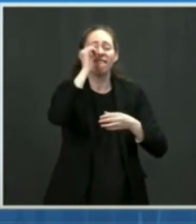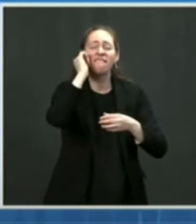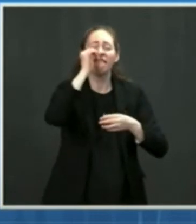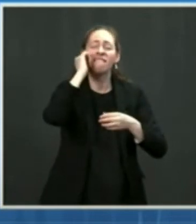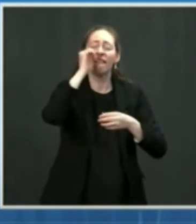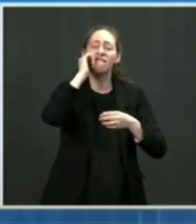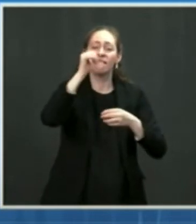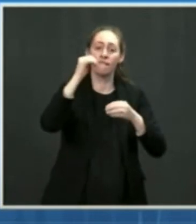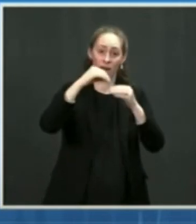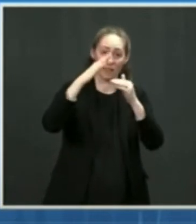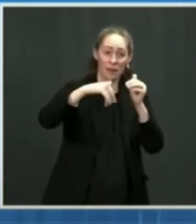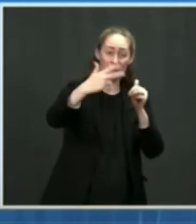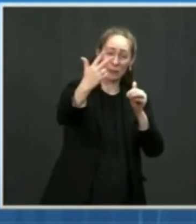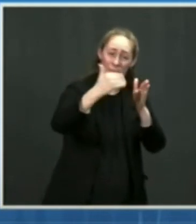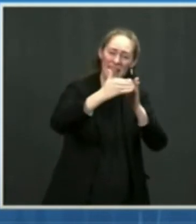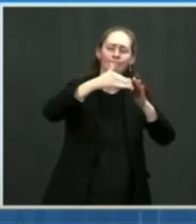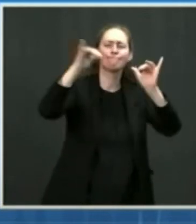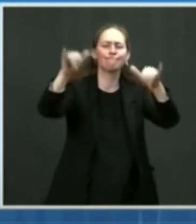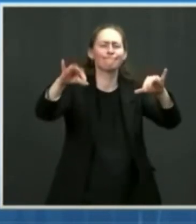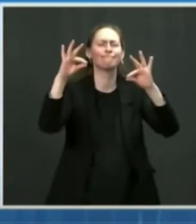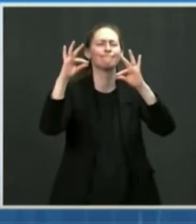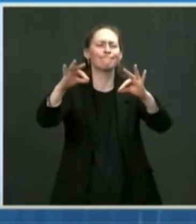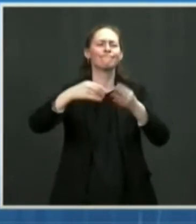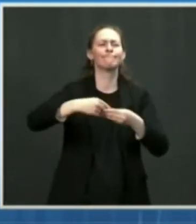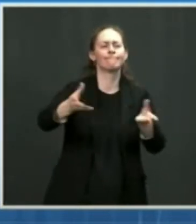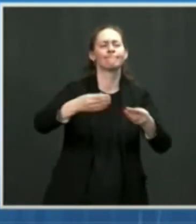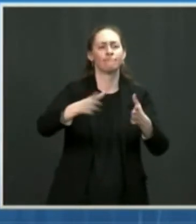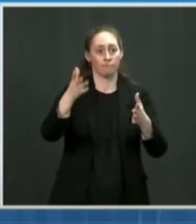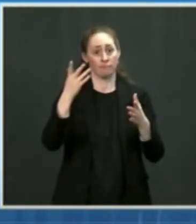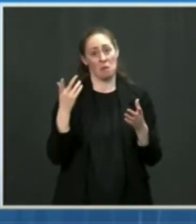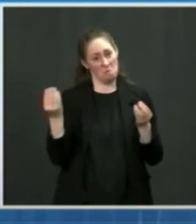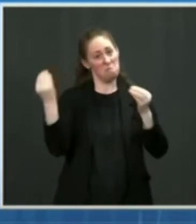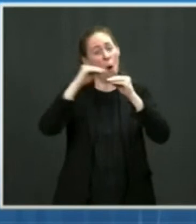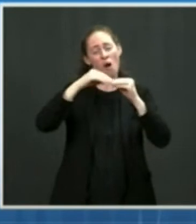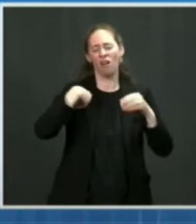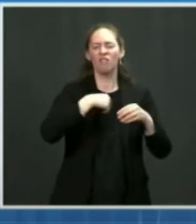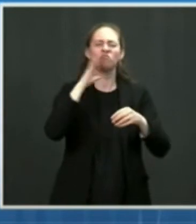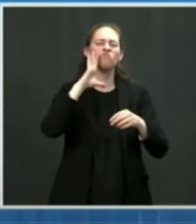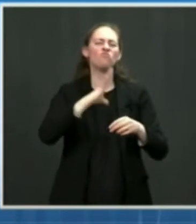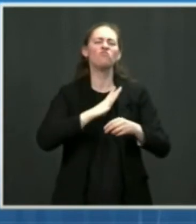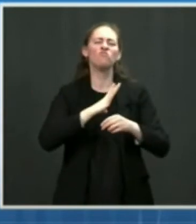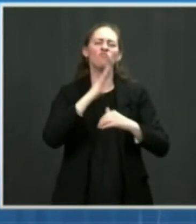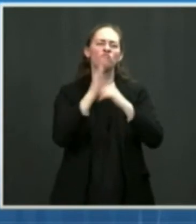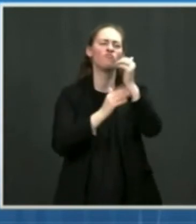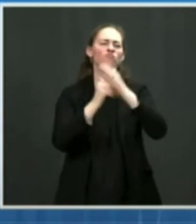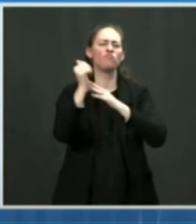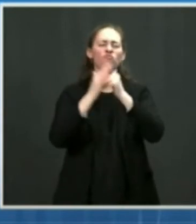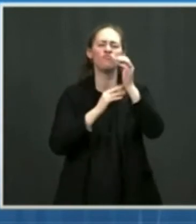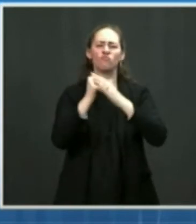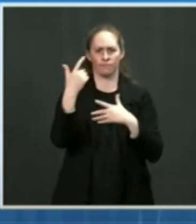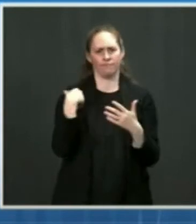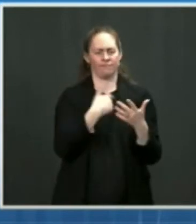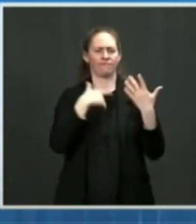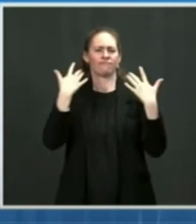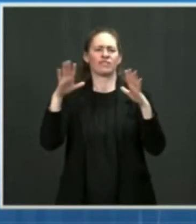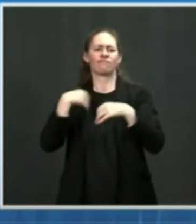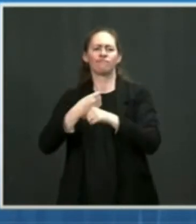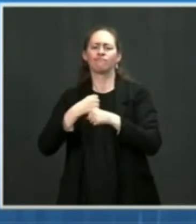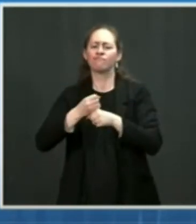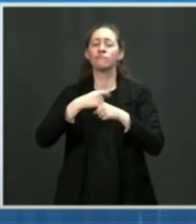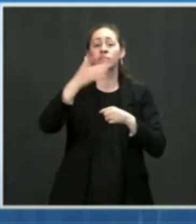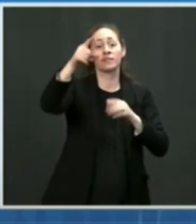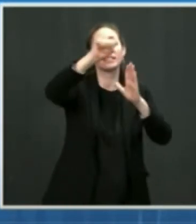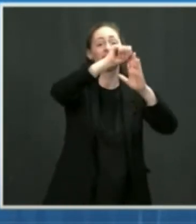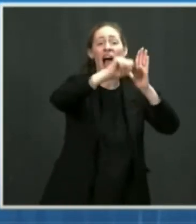some. That's not to mention the fact that there are many doses that have already been distributed into states. I think